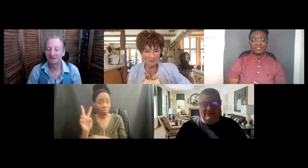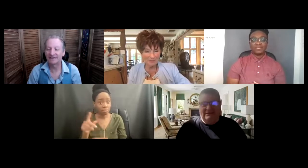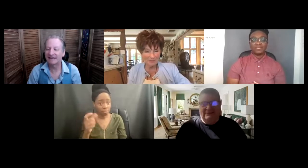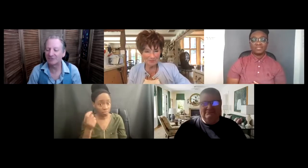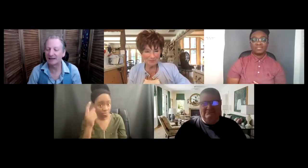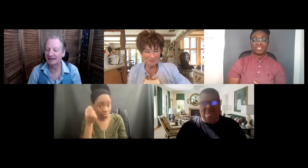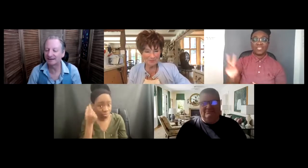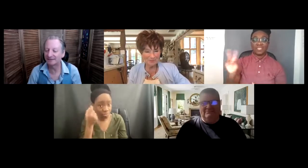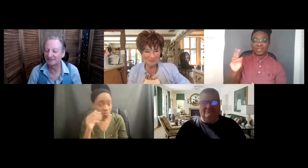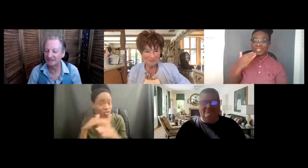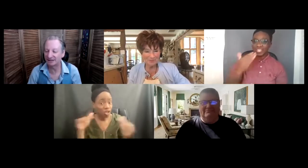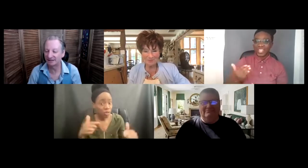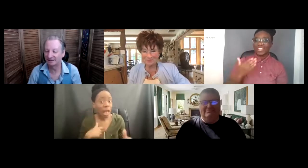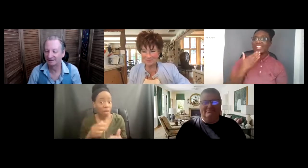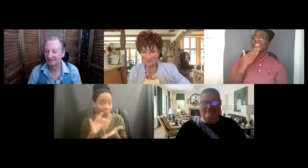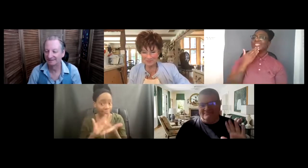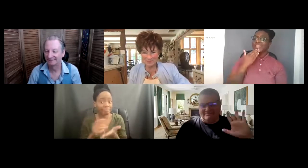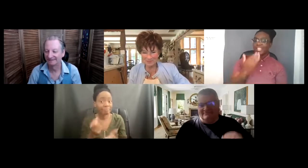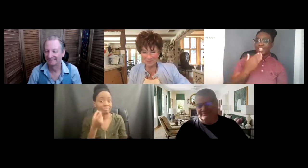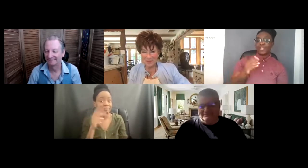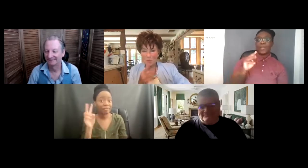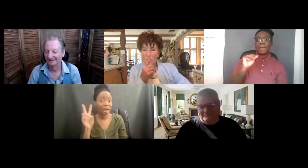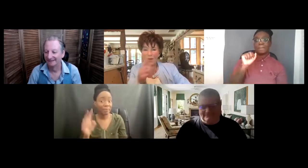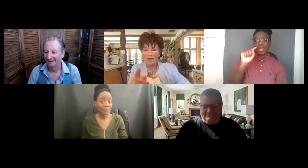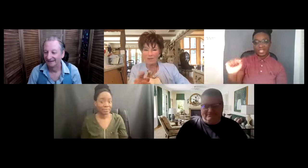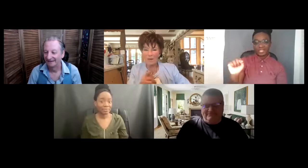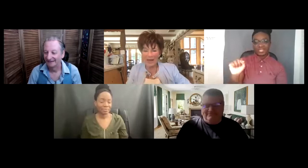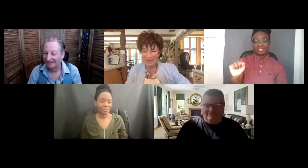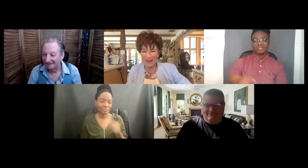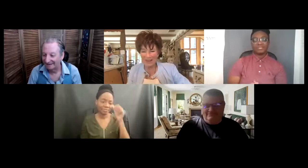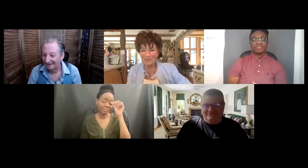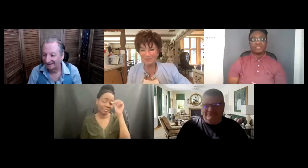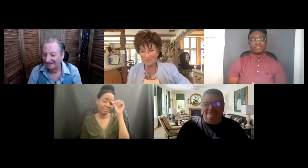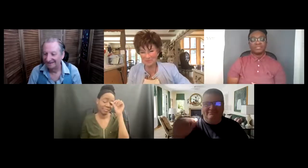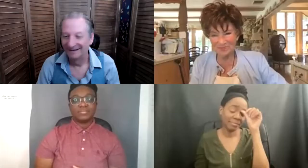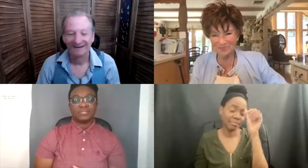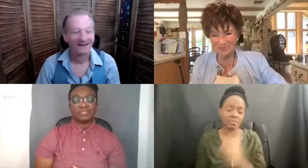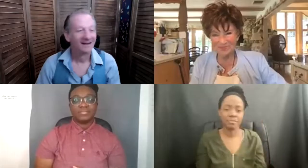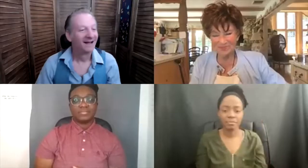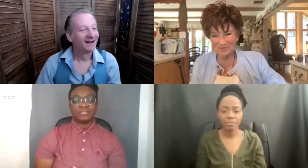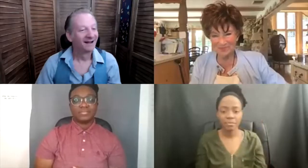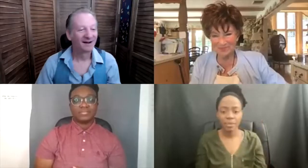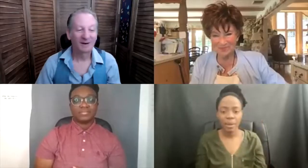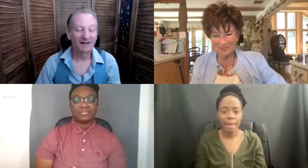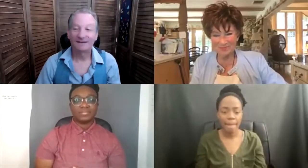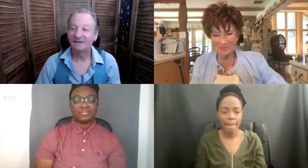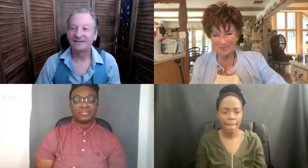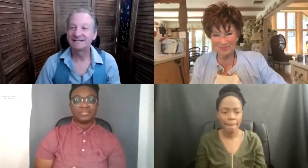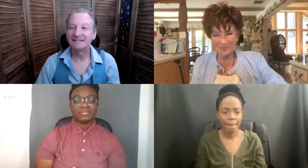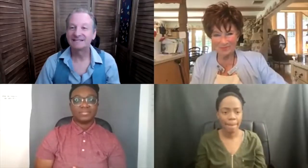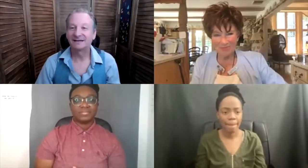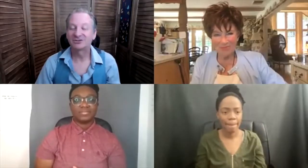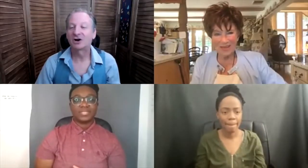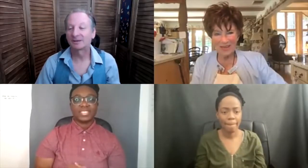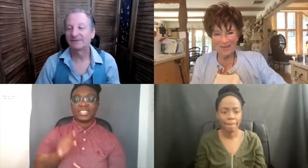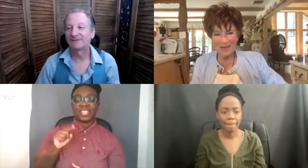are good. Thank you, Matt. I love seeing you. Bye-bye, darling. Oh, I love it. This